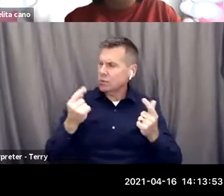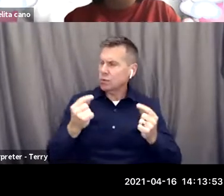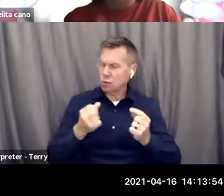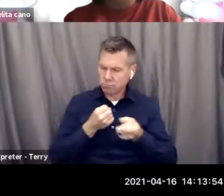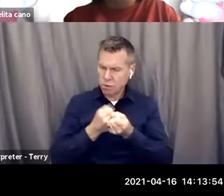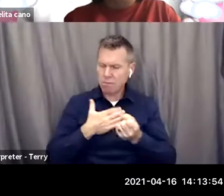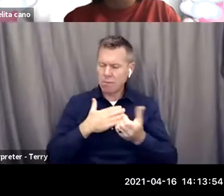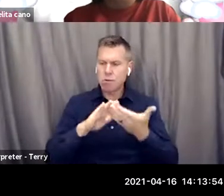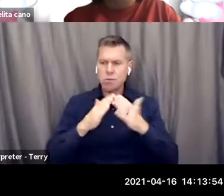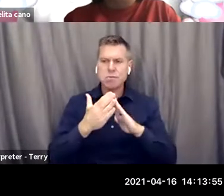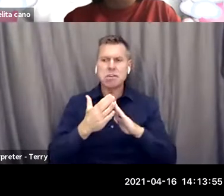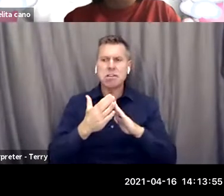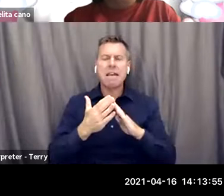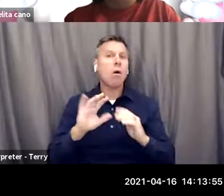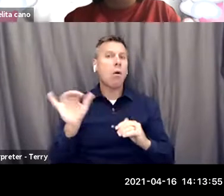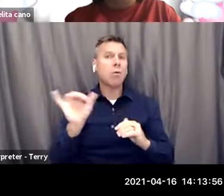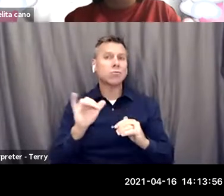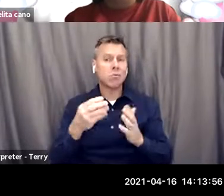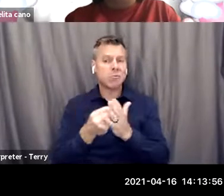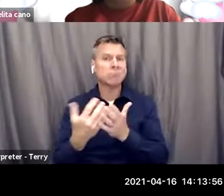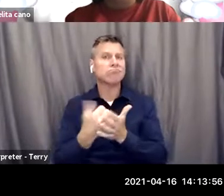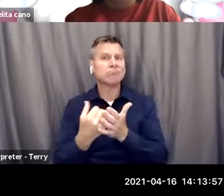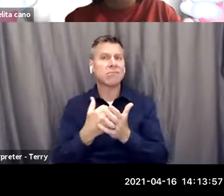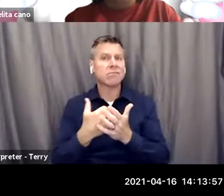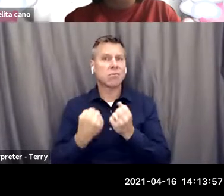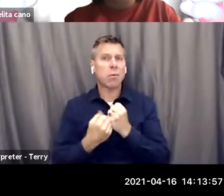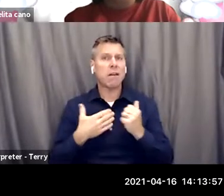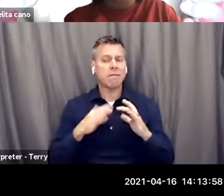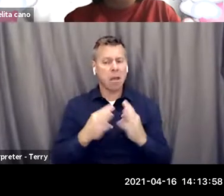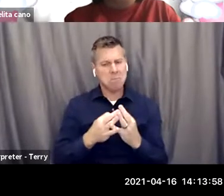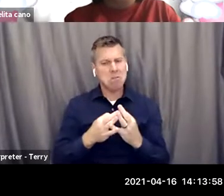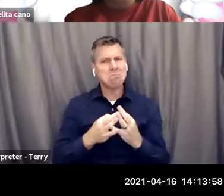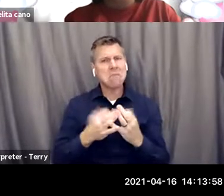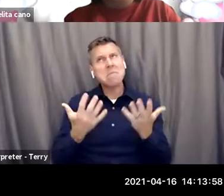way and earn a living at it. Might have to get creative.